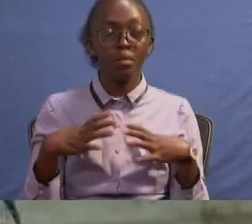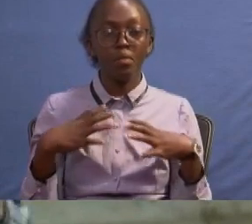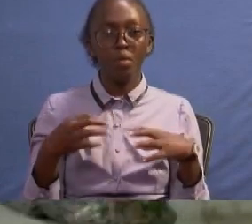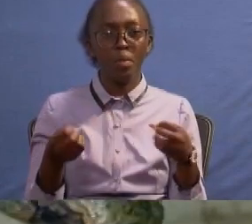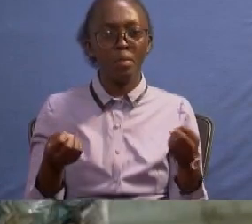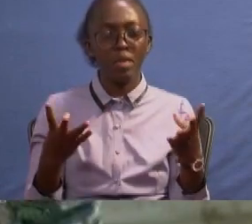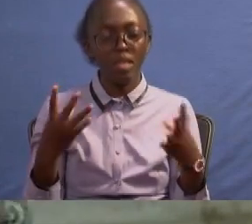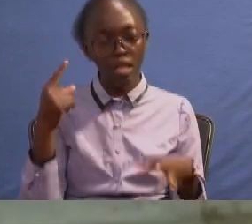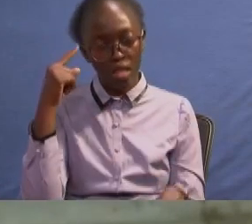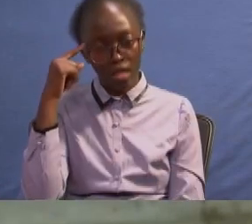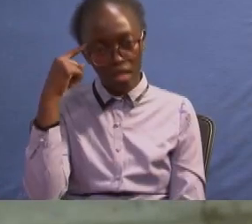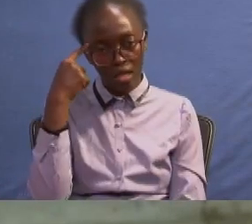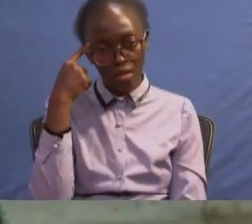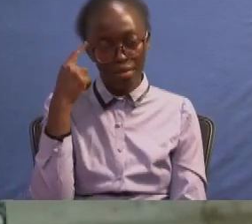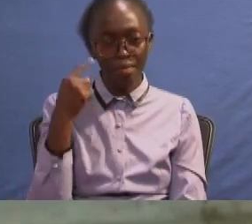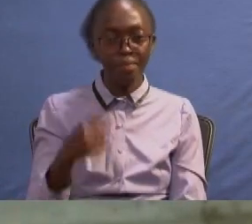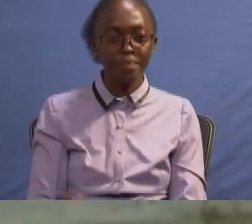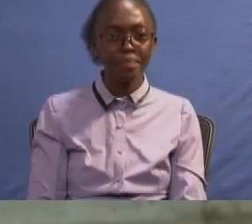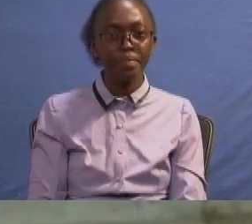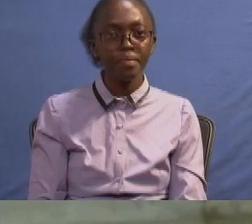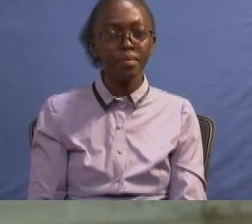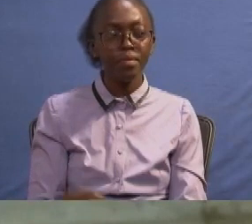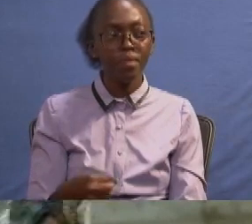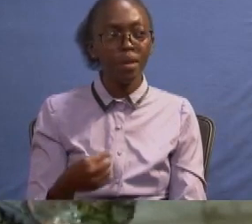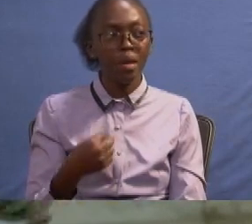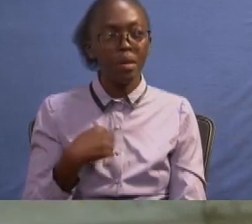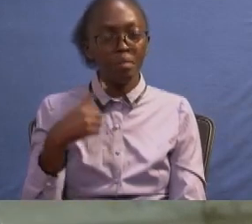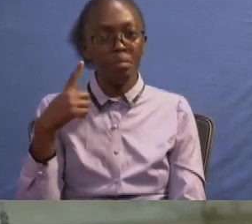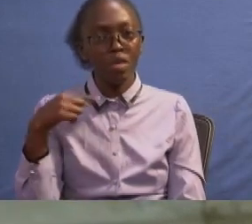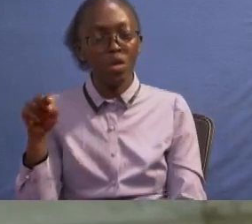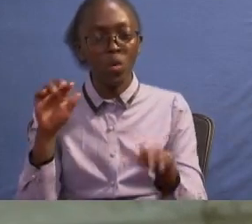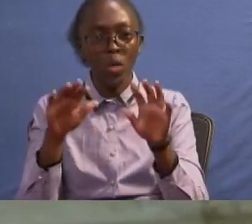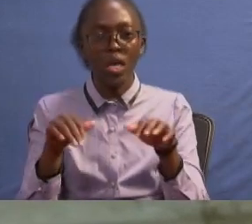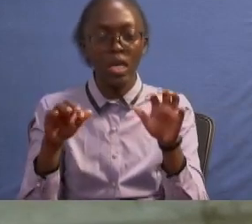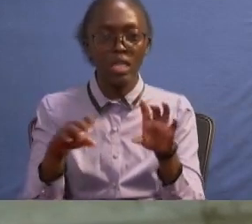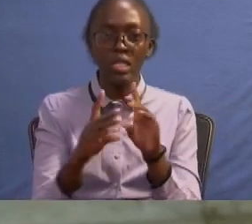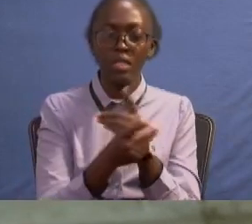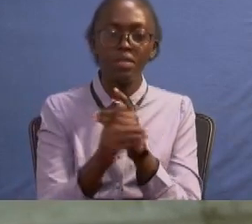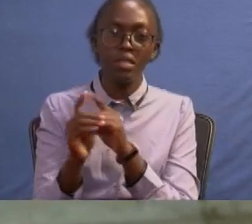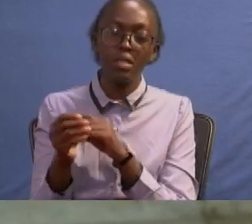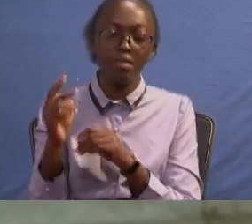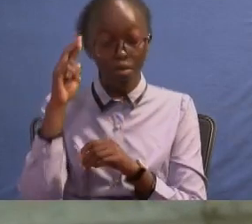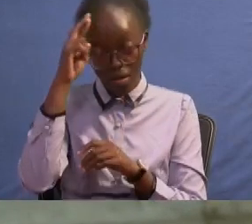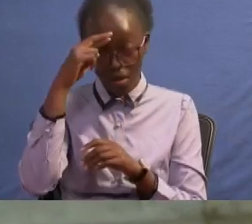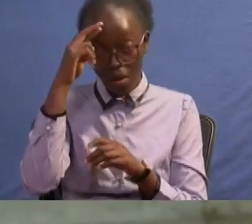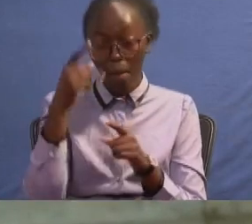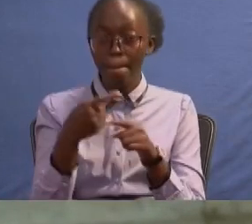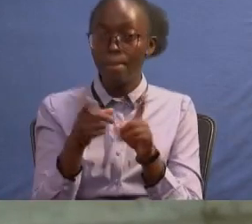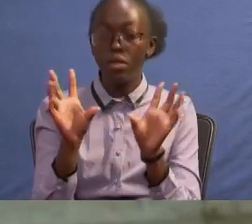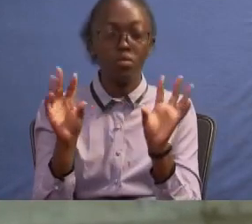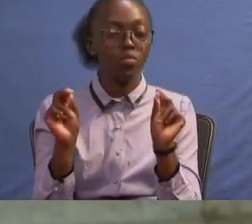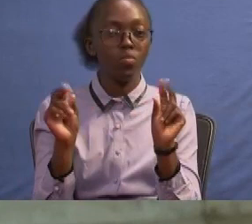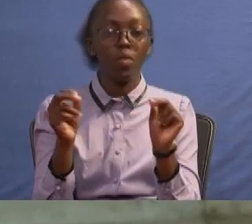going to the Cabaranet Garden for a different reason, but mine was a different